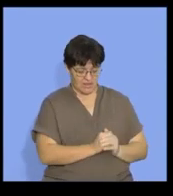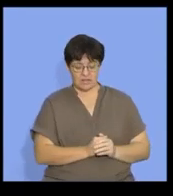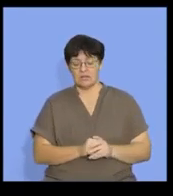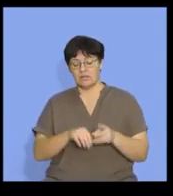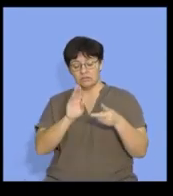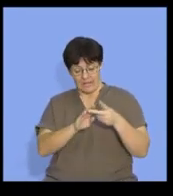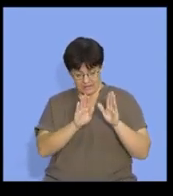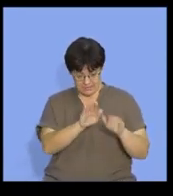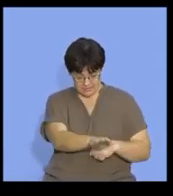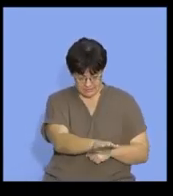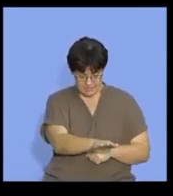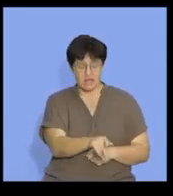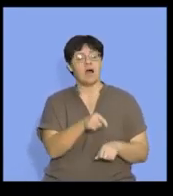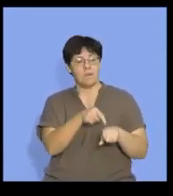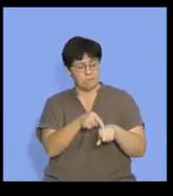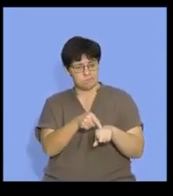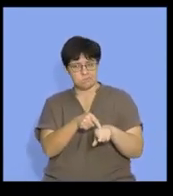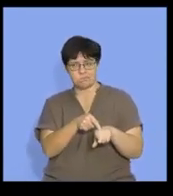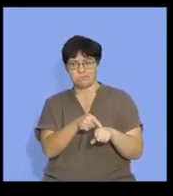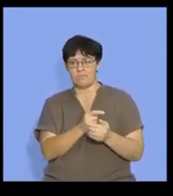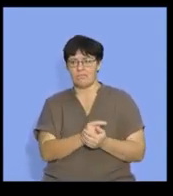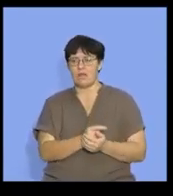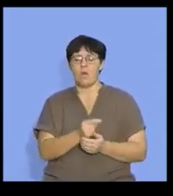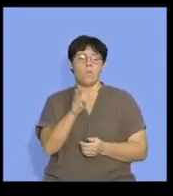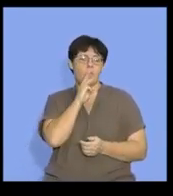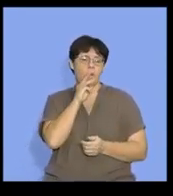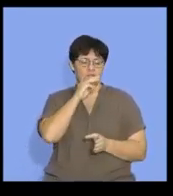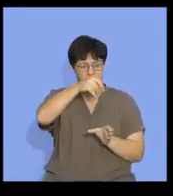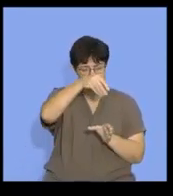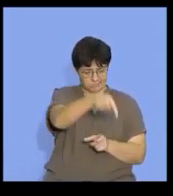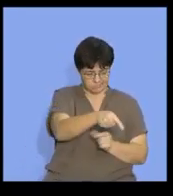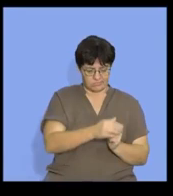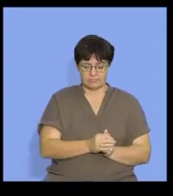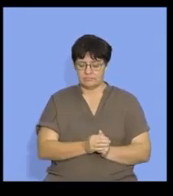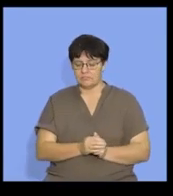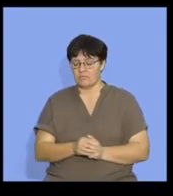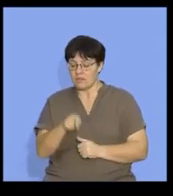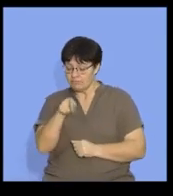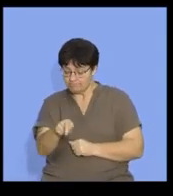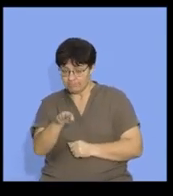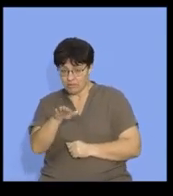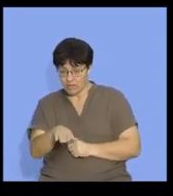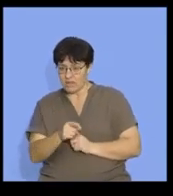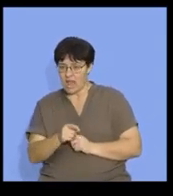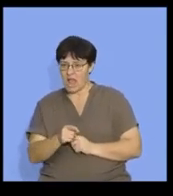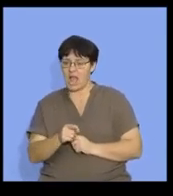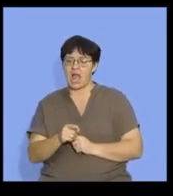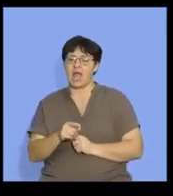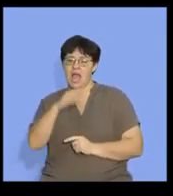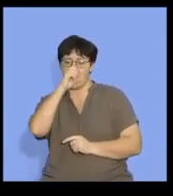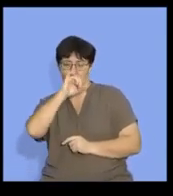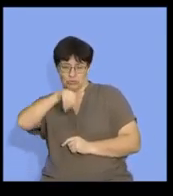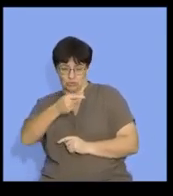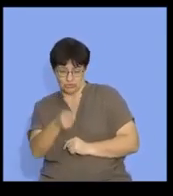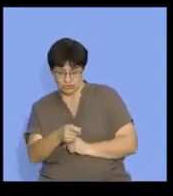2, she put some tap water on. On slice 3, she put some lemon juice. And slice 4,